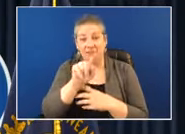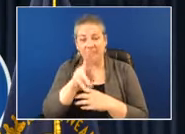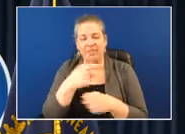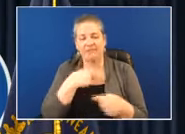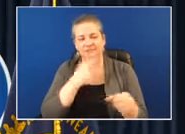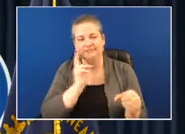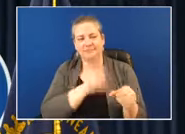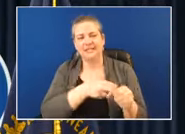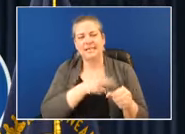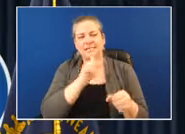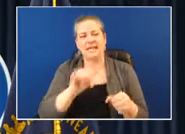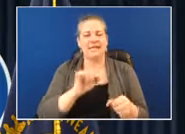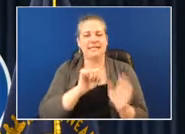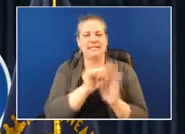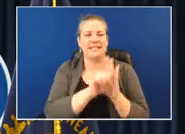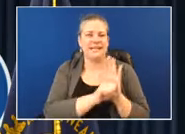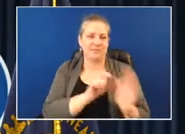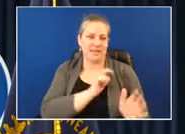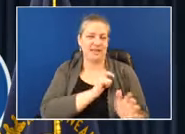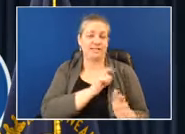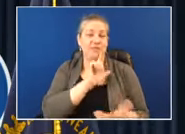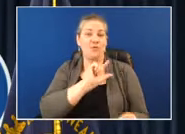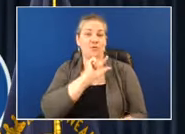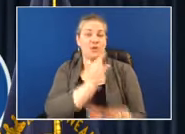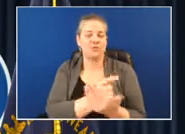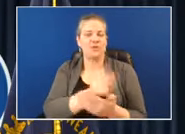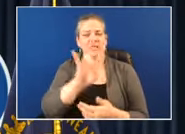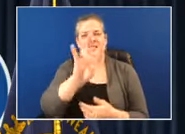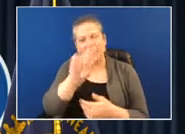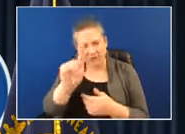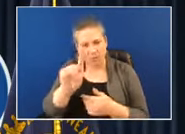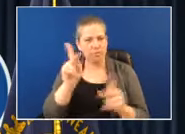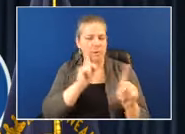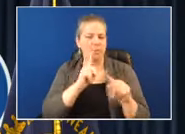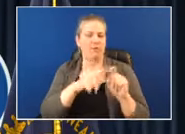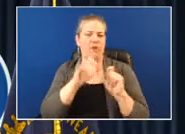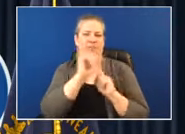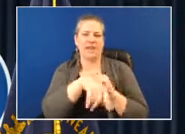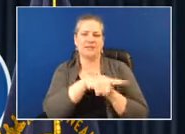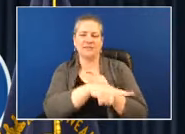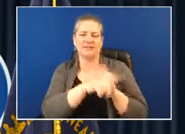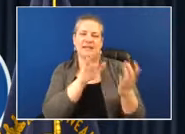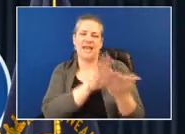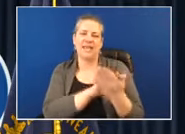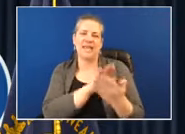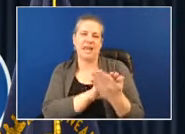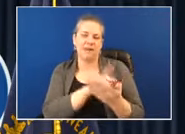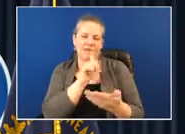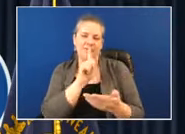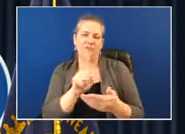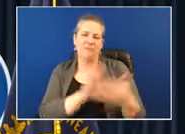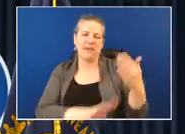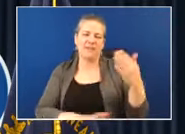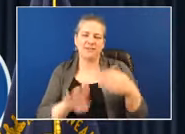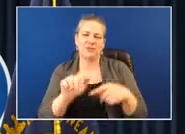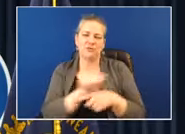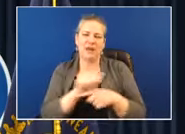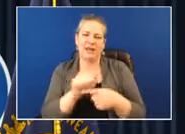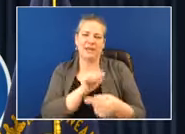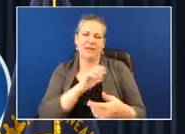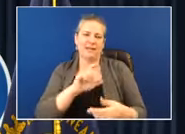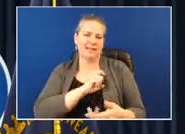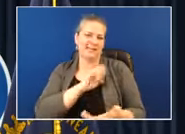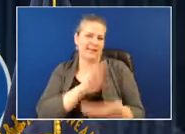Police for the graduation of 71 candidates from the agency's Basic Training Academy. Cadet Class 101 was